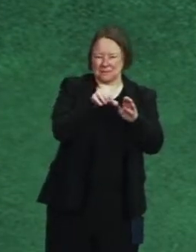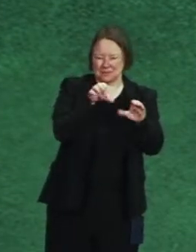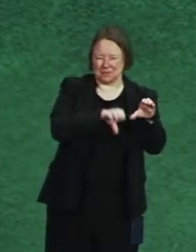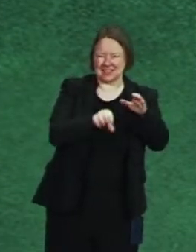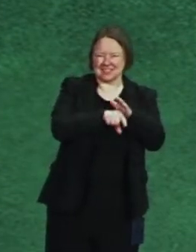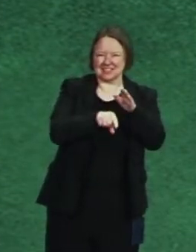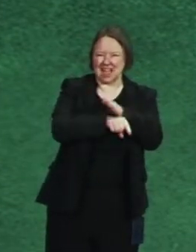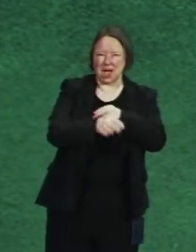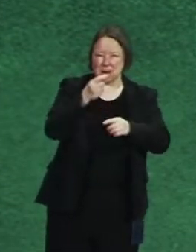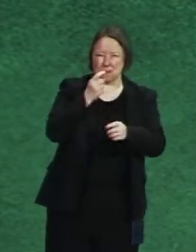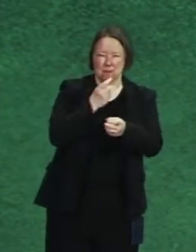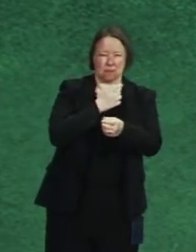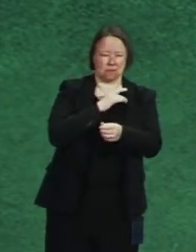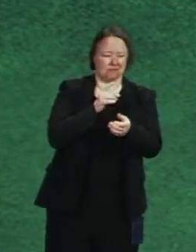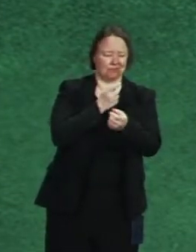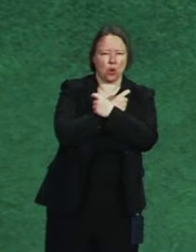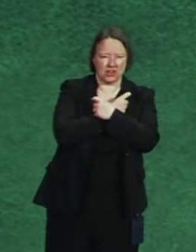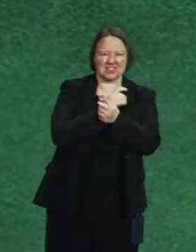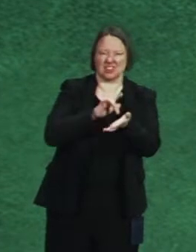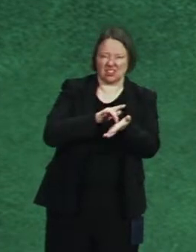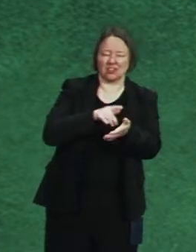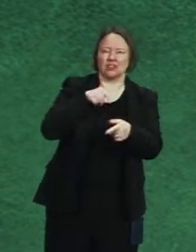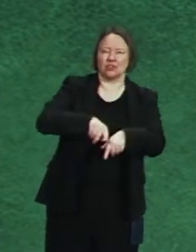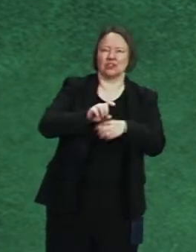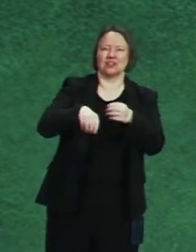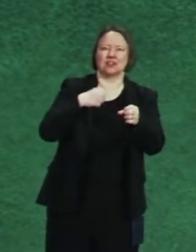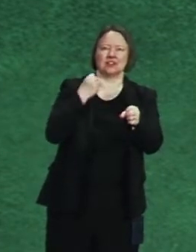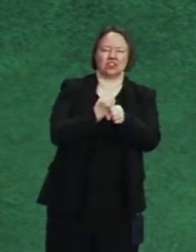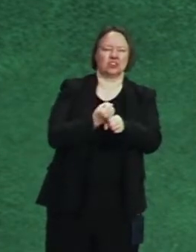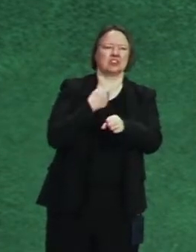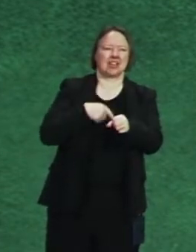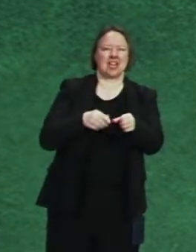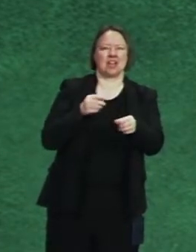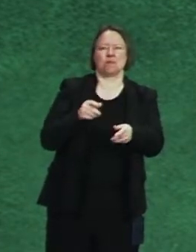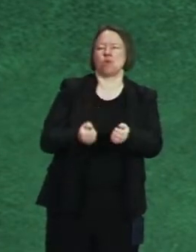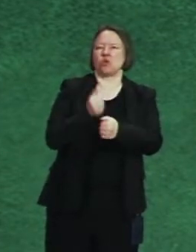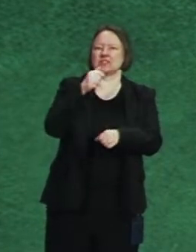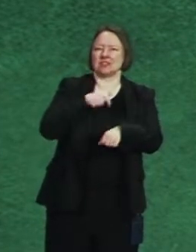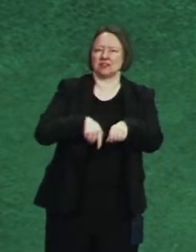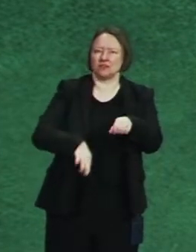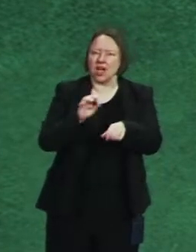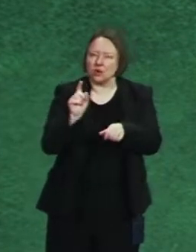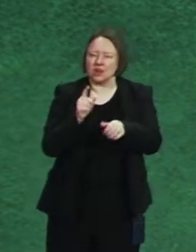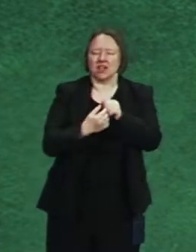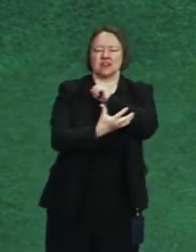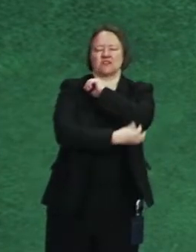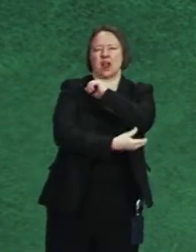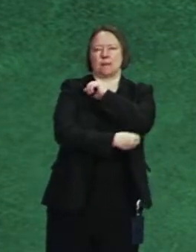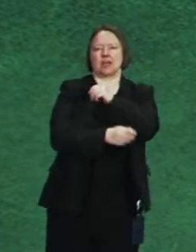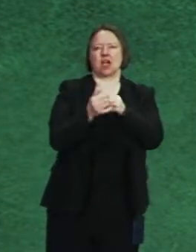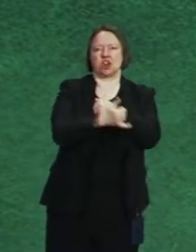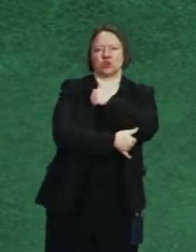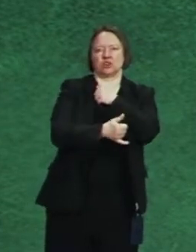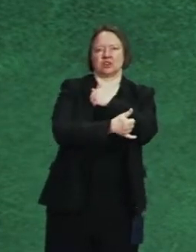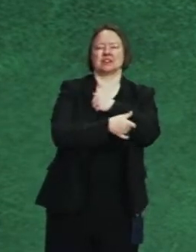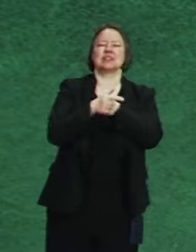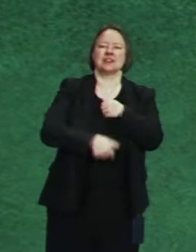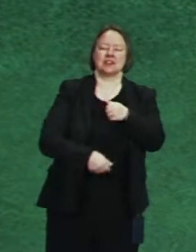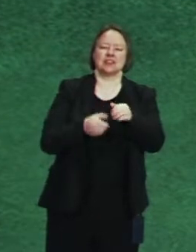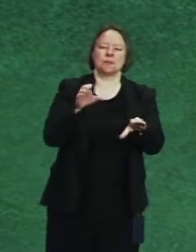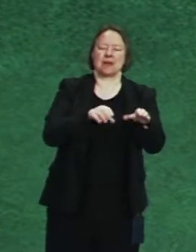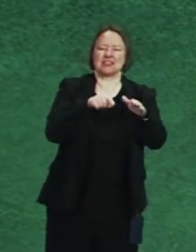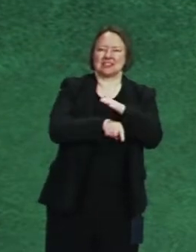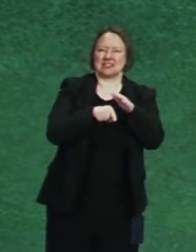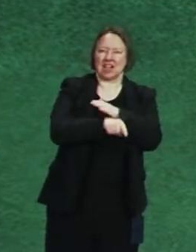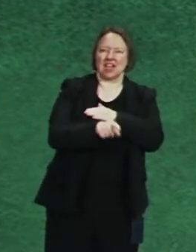20,000 fatalities among agricultural workers, most of them in developing countries. Another estimate is that pesticides causes